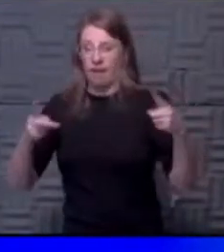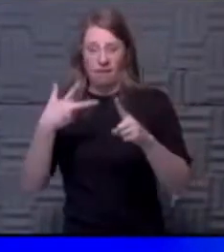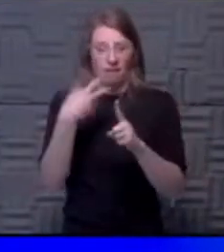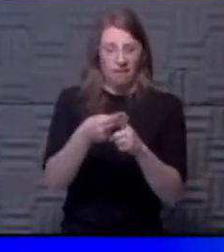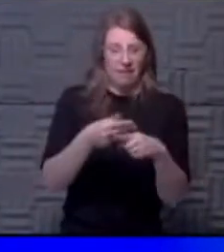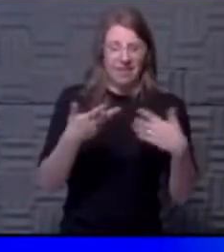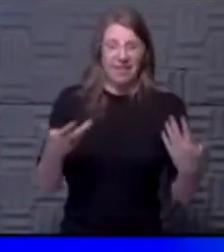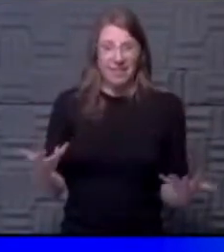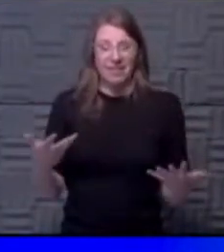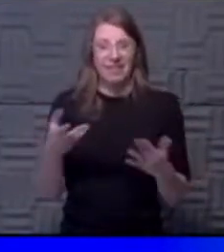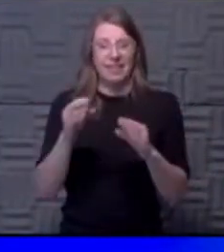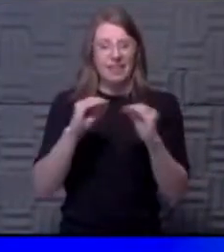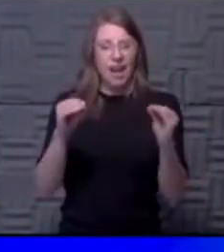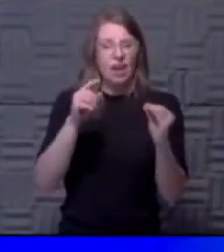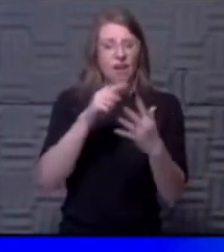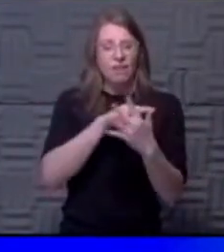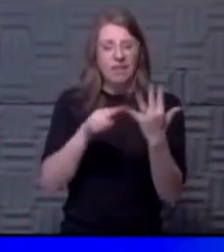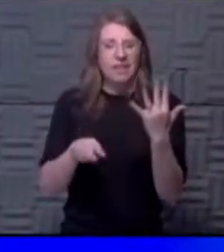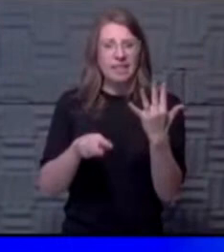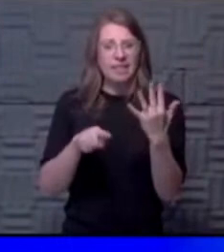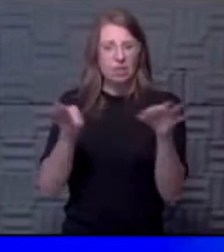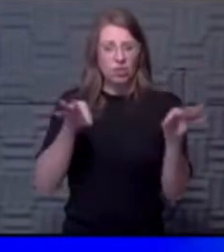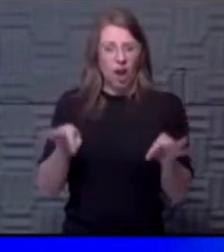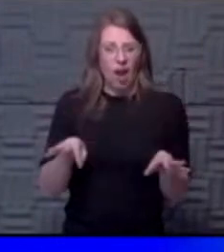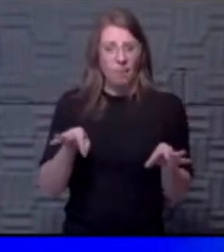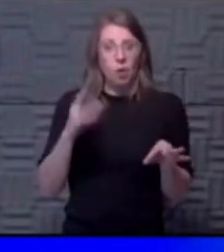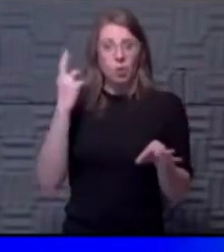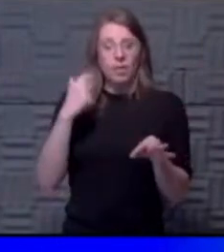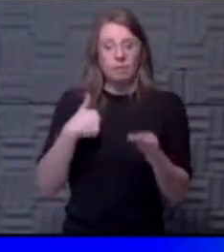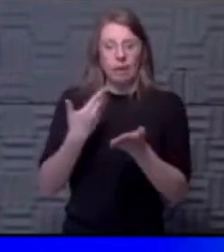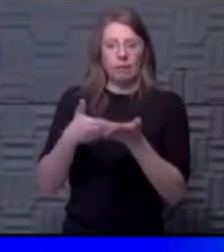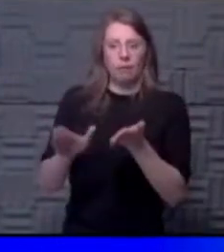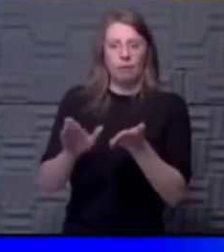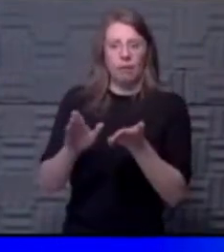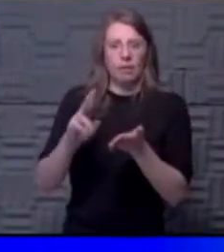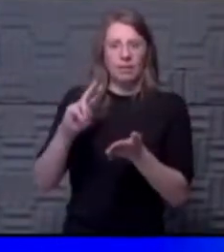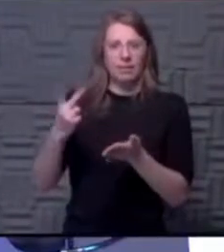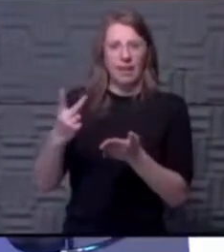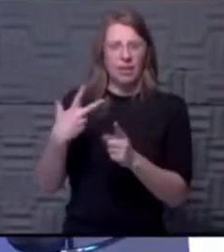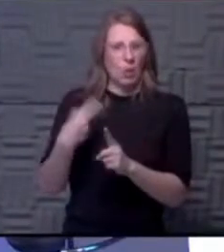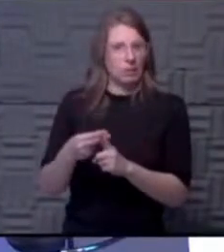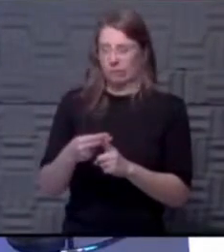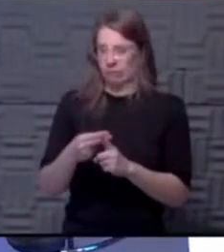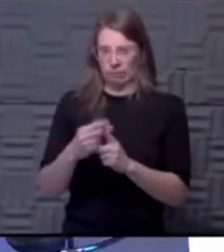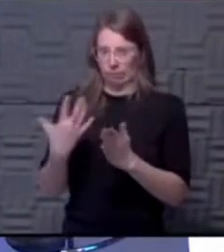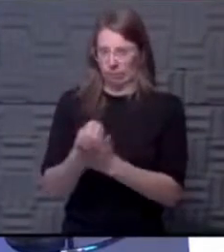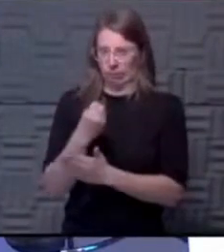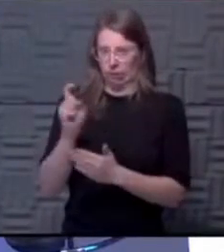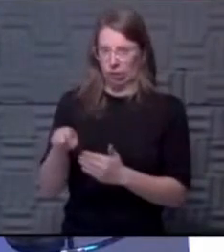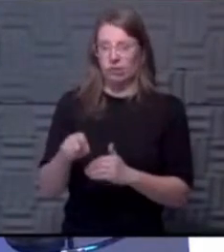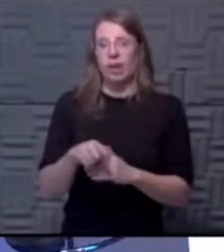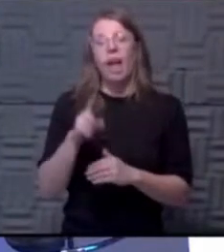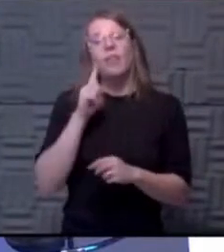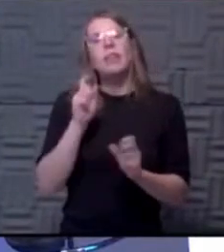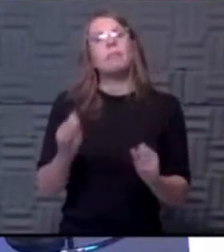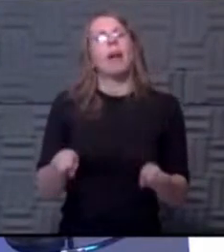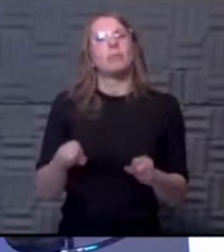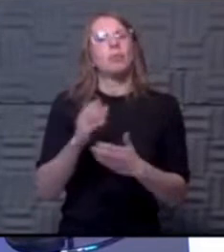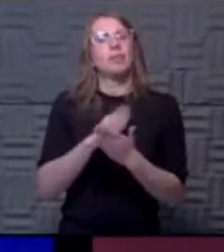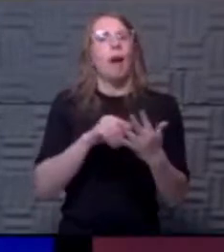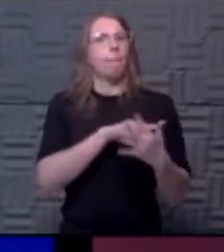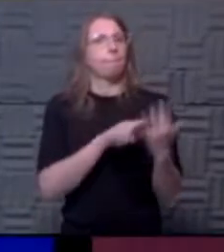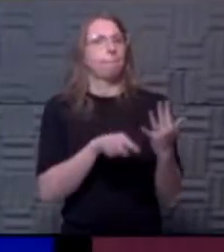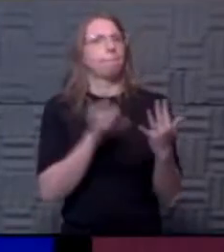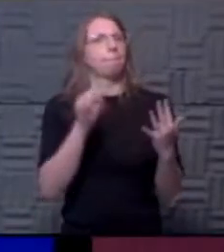of those things that are described would be a reason that I would not get my second dose. Right. I think it is very possible that some of